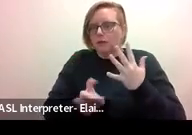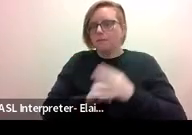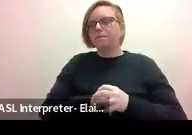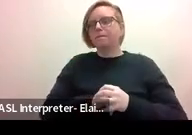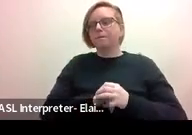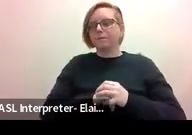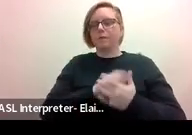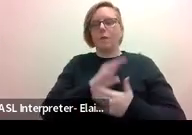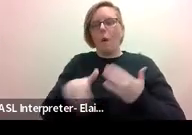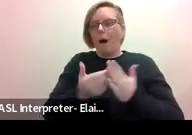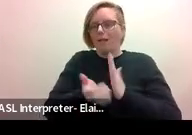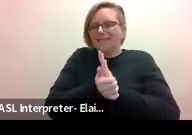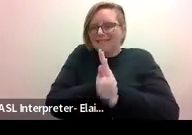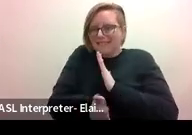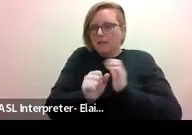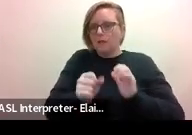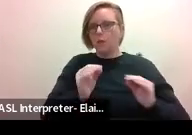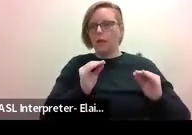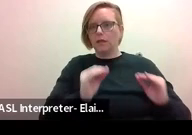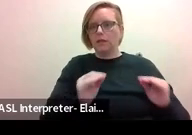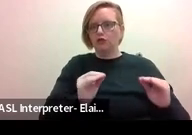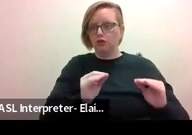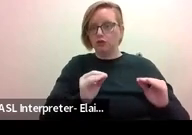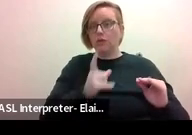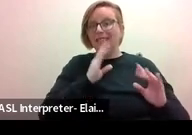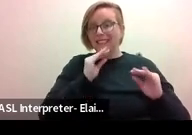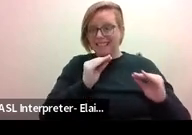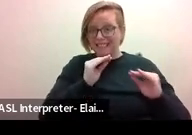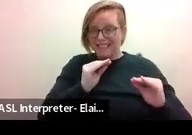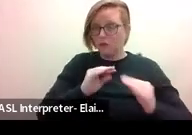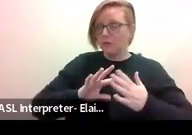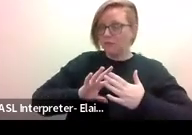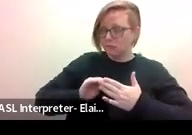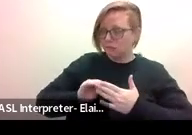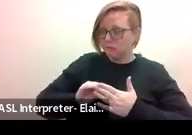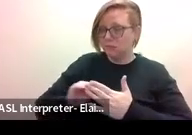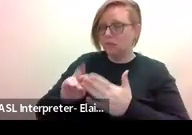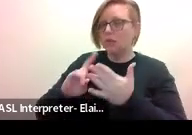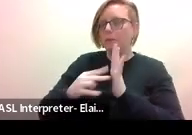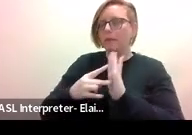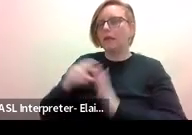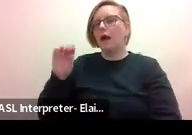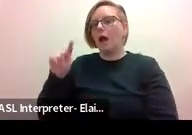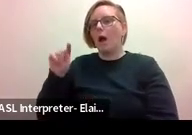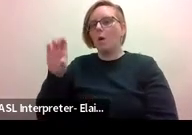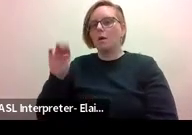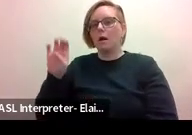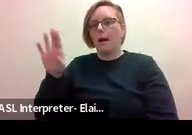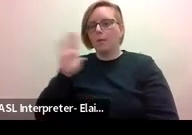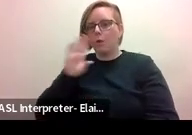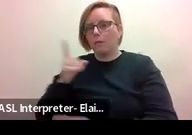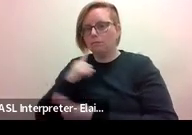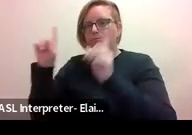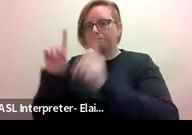skills, right, that will bring you to various outcomes.